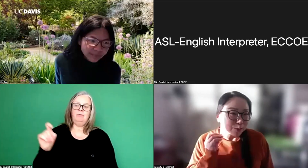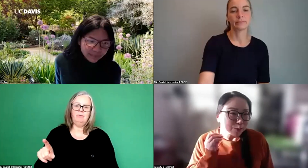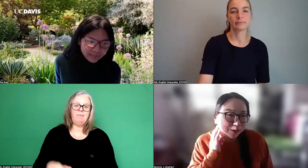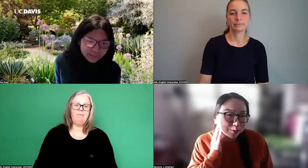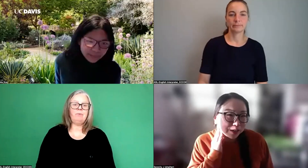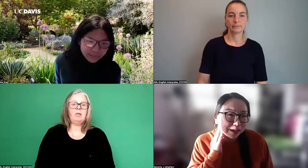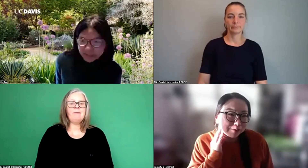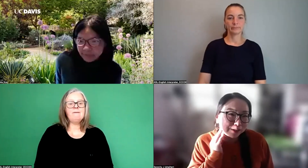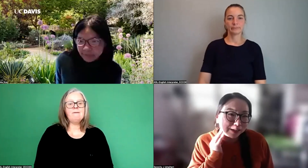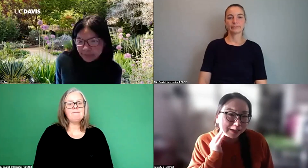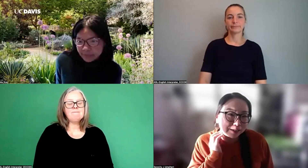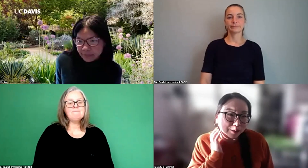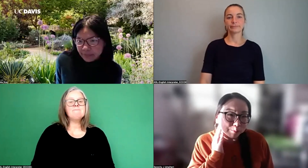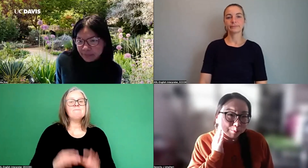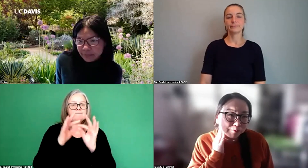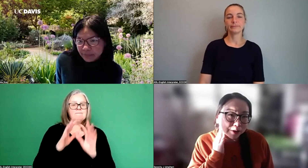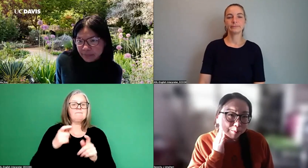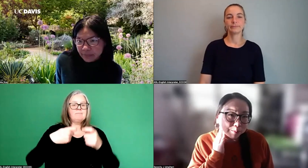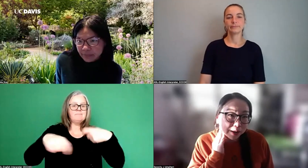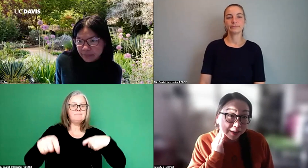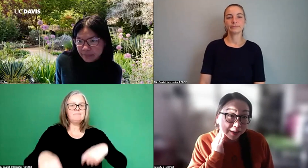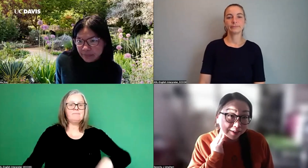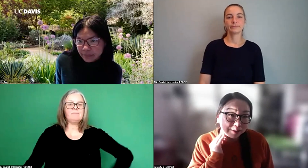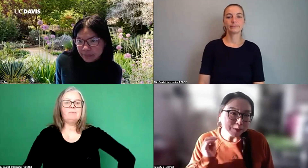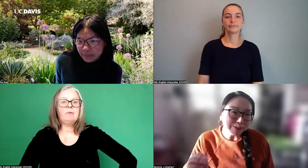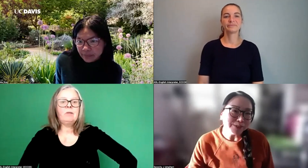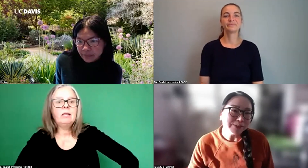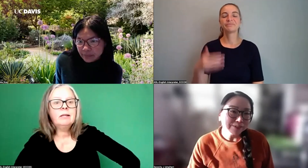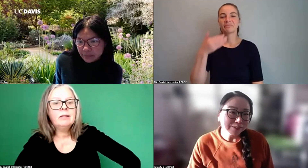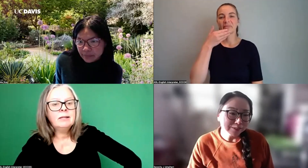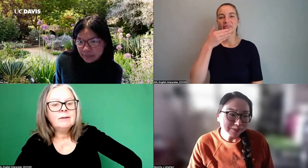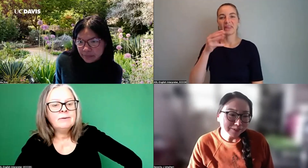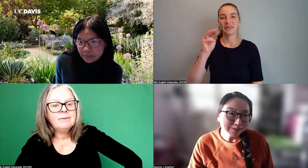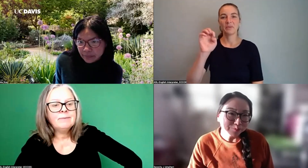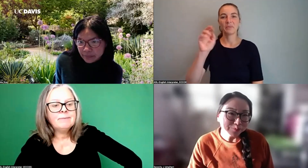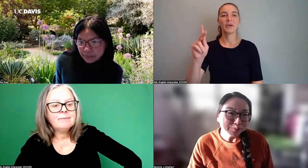Thanks, Mark. have a hand up from Maya Wheeler.